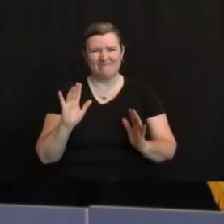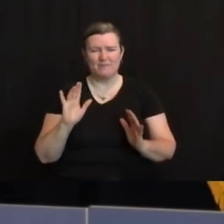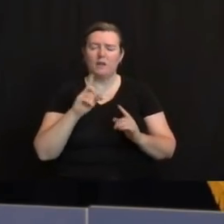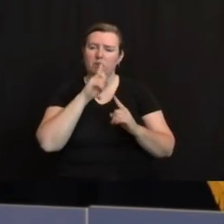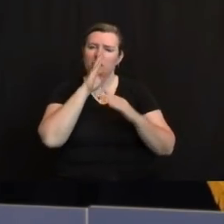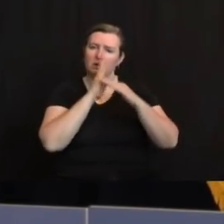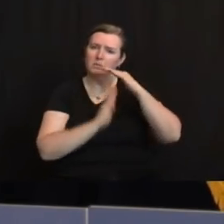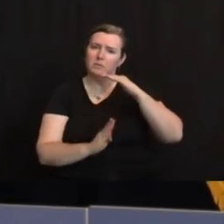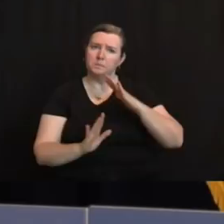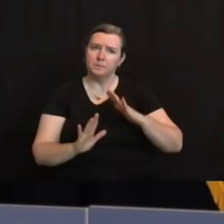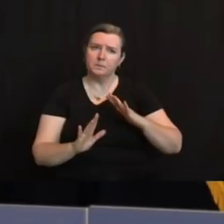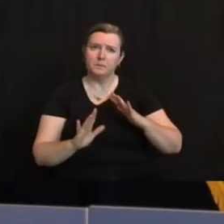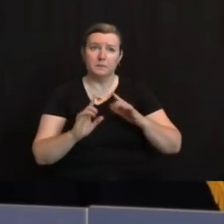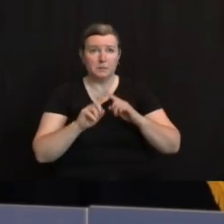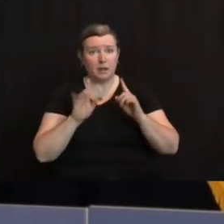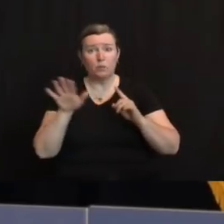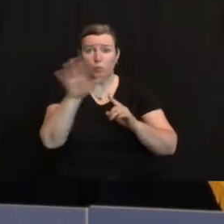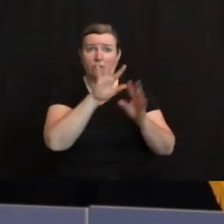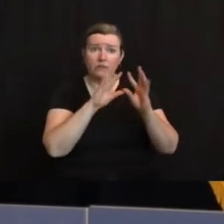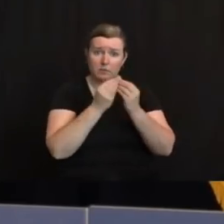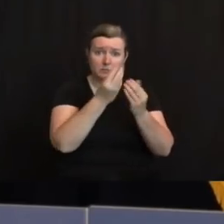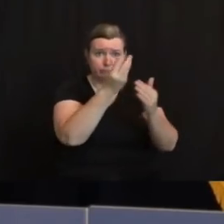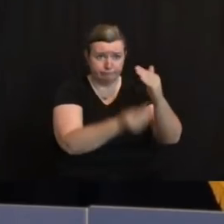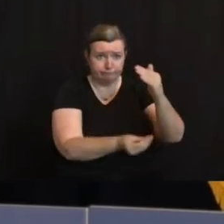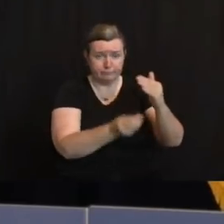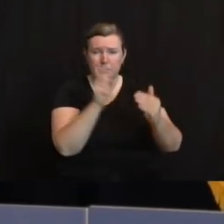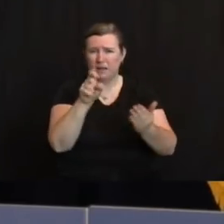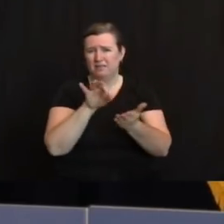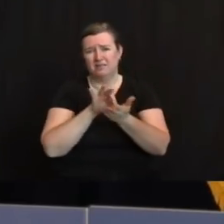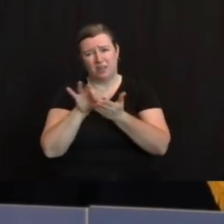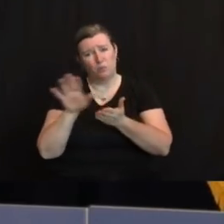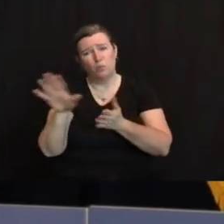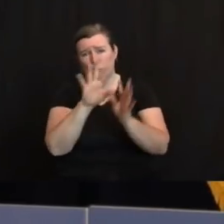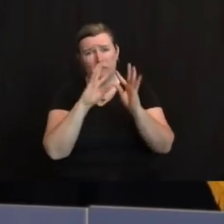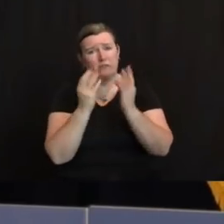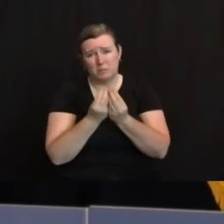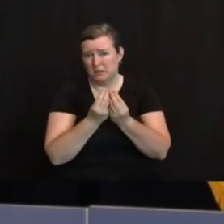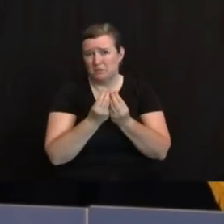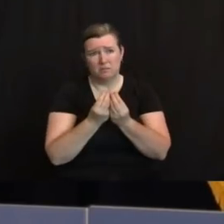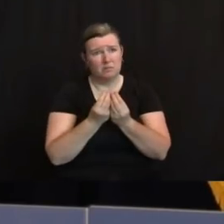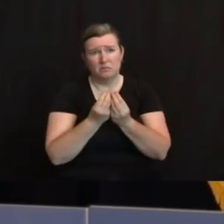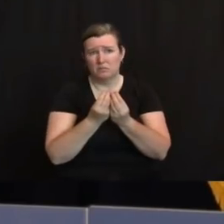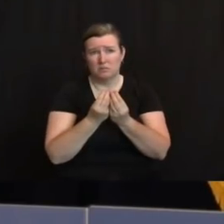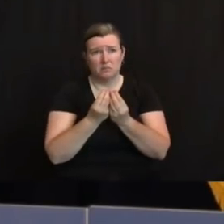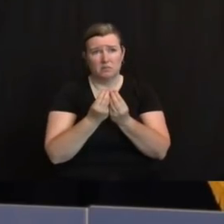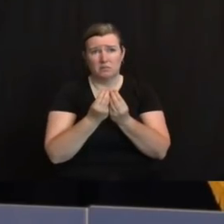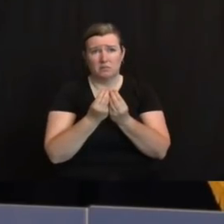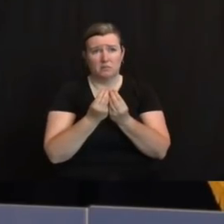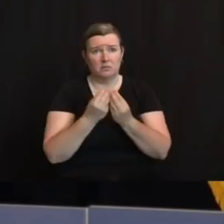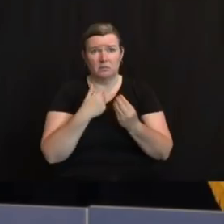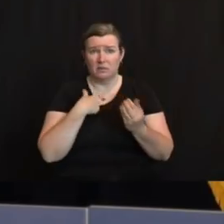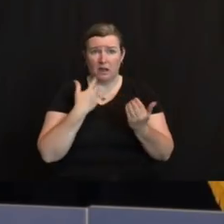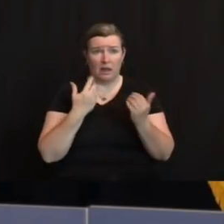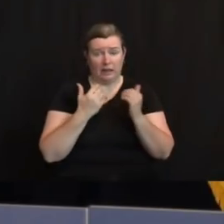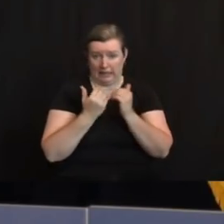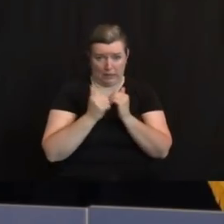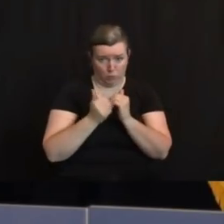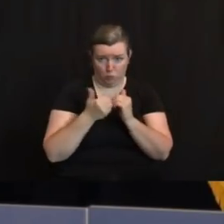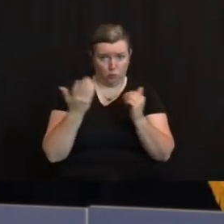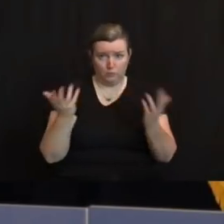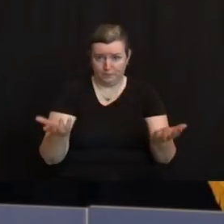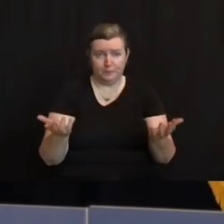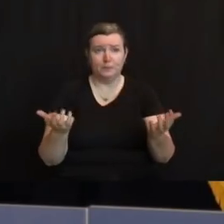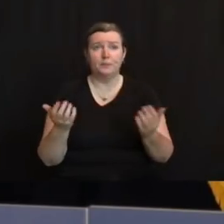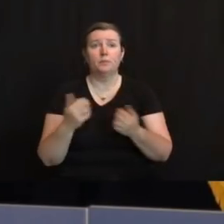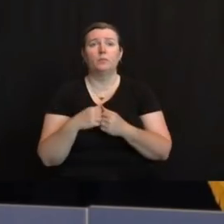their loved ones who have died is at least some little help. So what are we doing here? Basically, what we've been